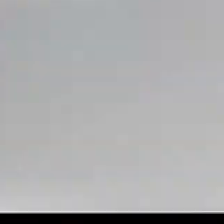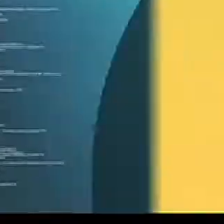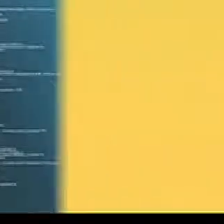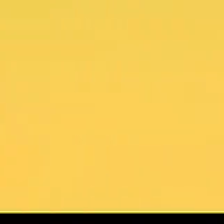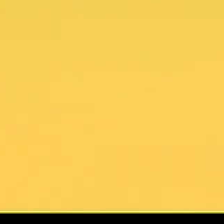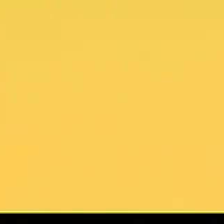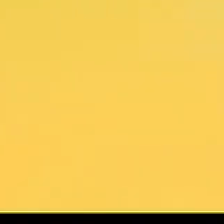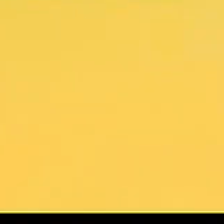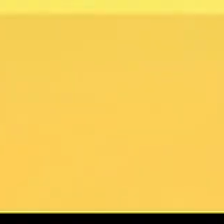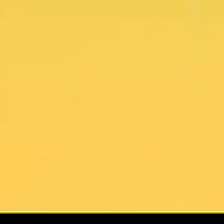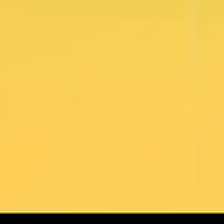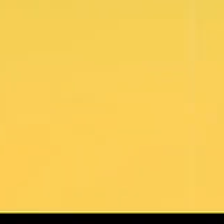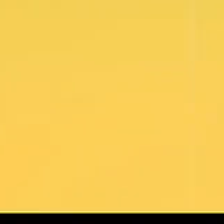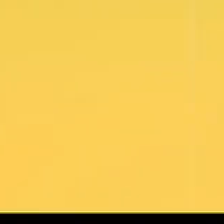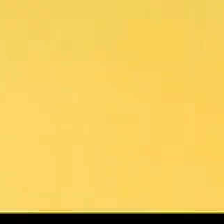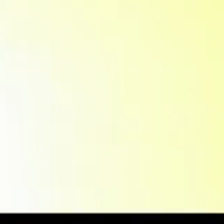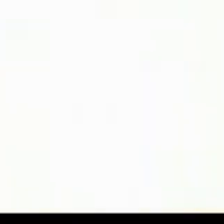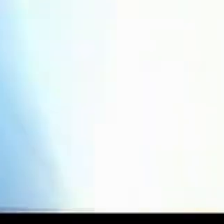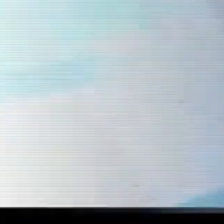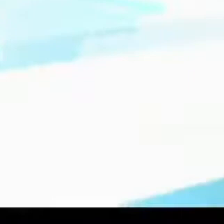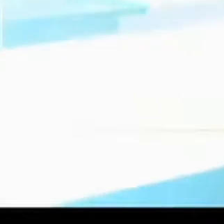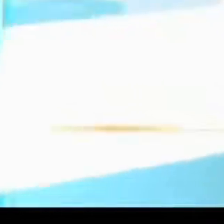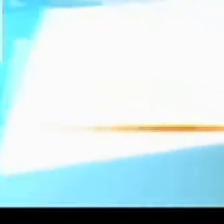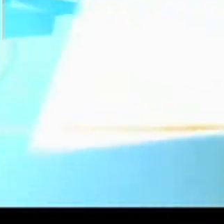Now in HD.